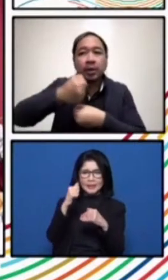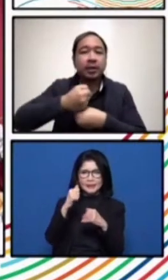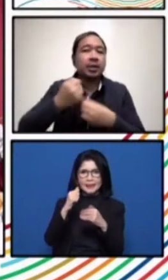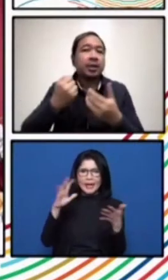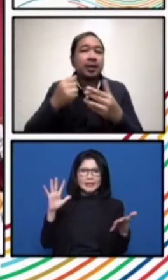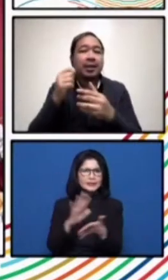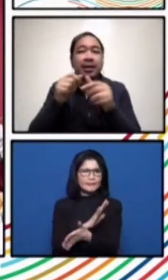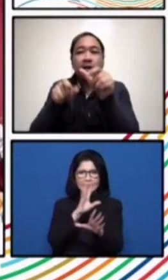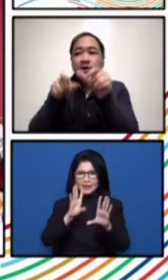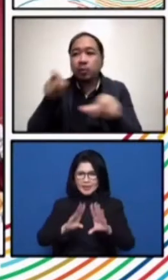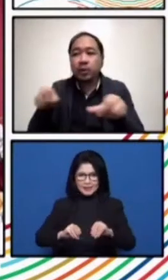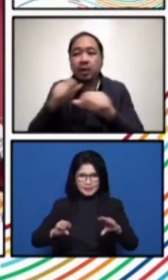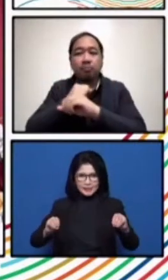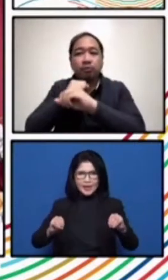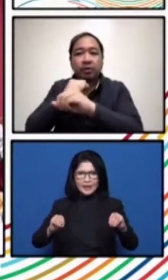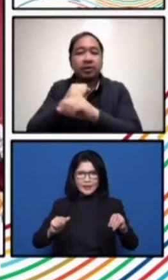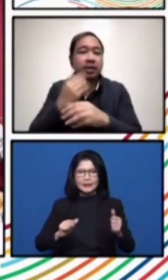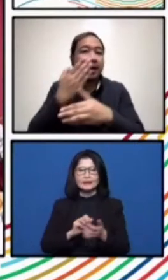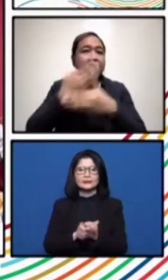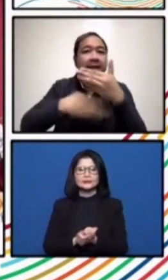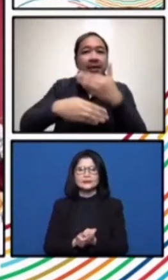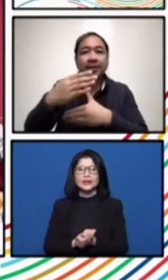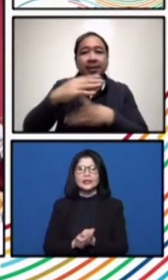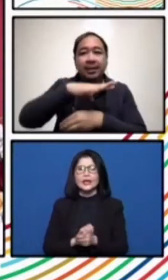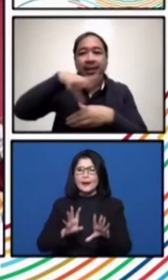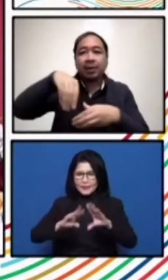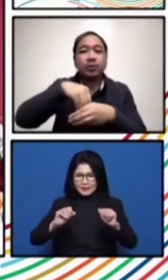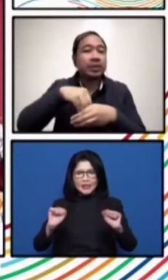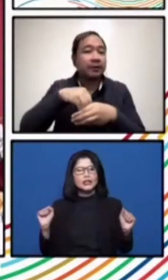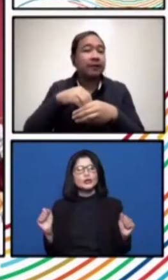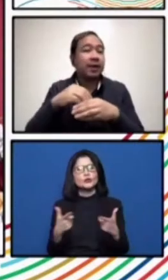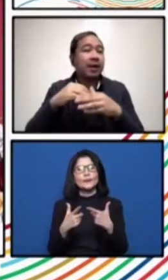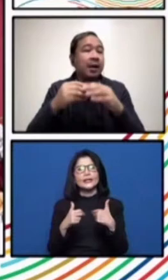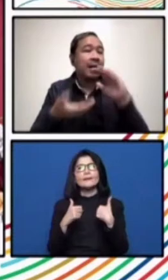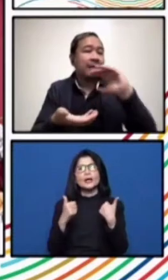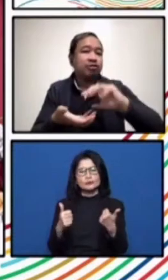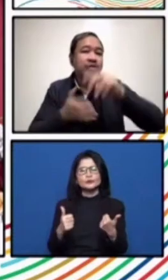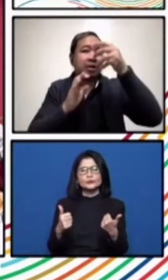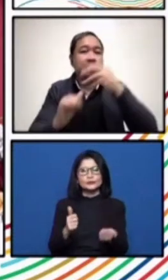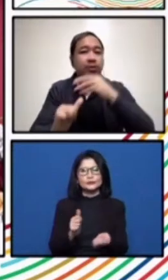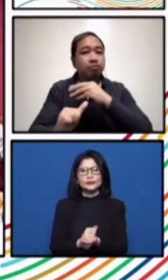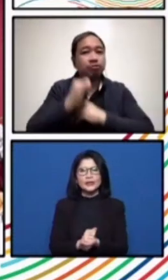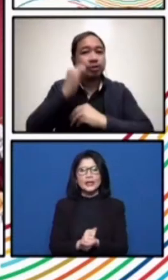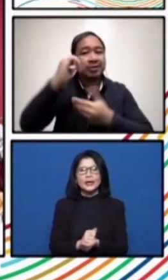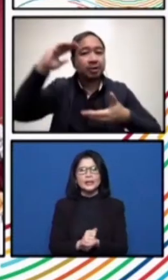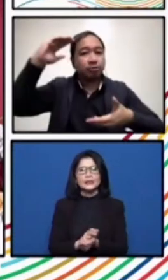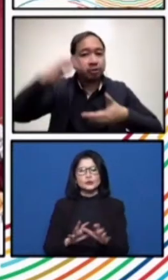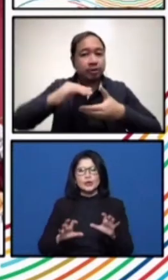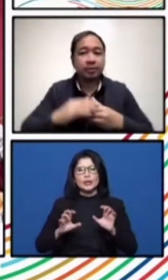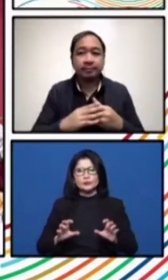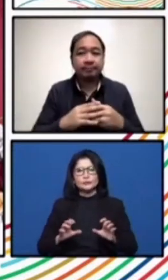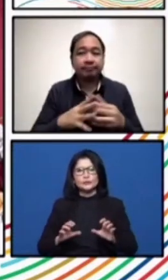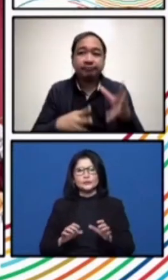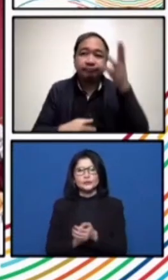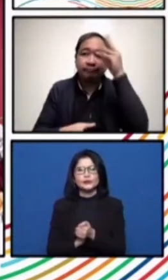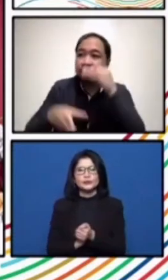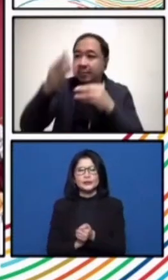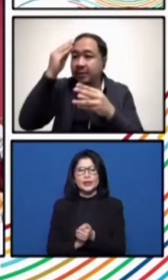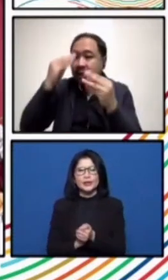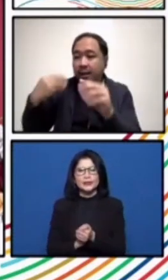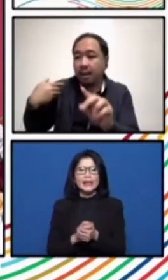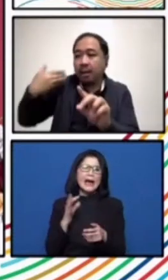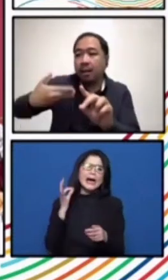and disability inclusive disaster risk reduction the many good practices and lessons have been learned over these past few years